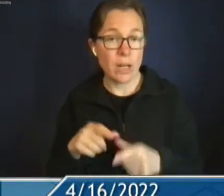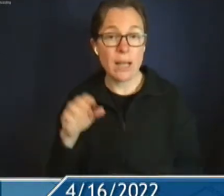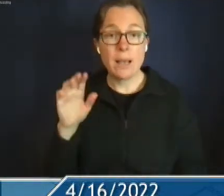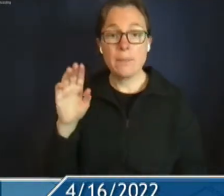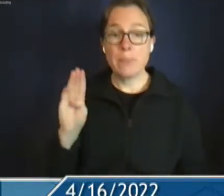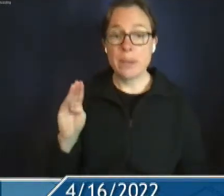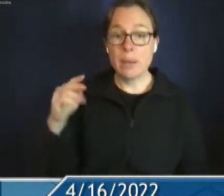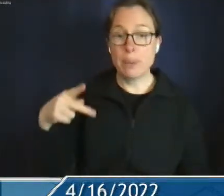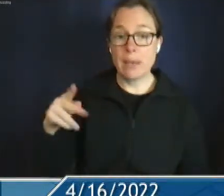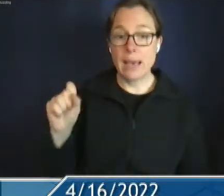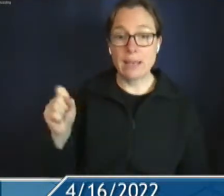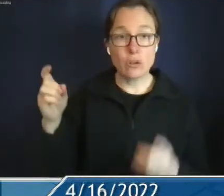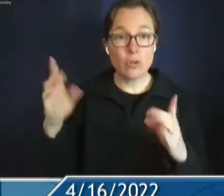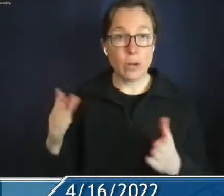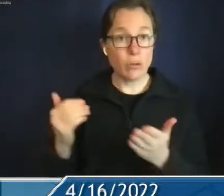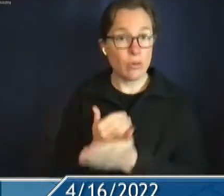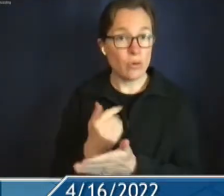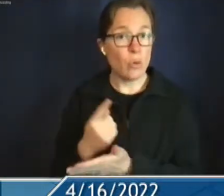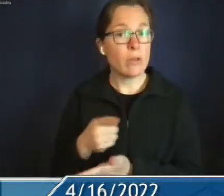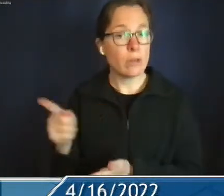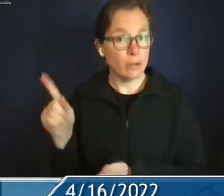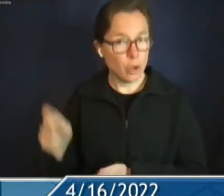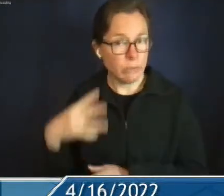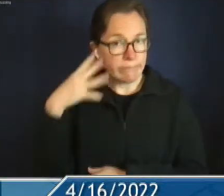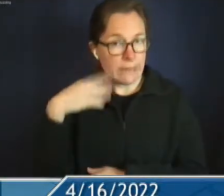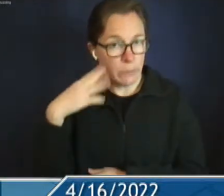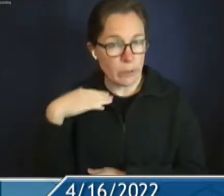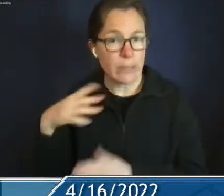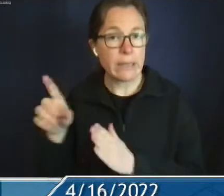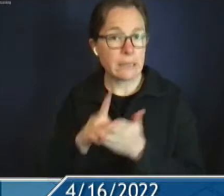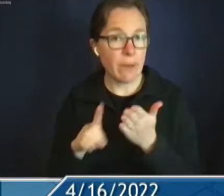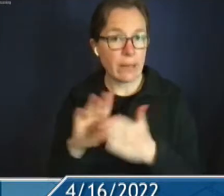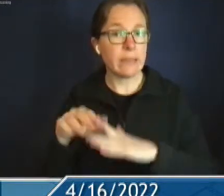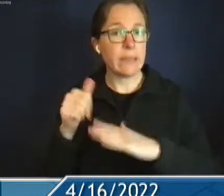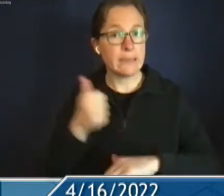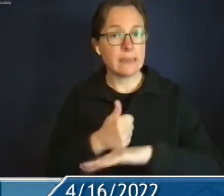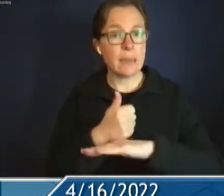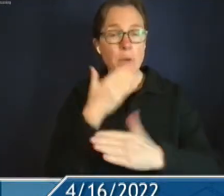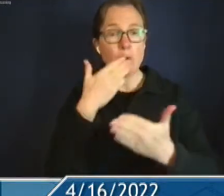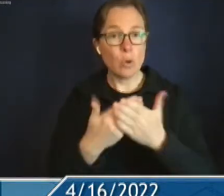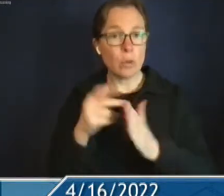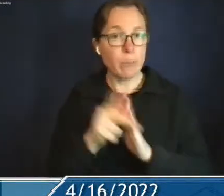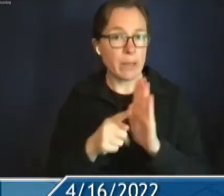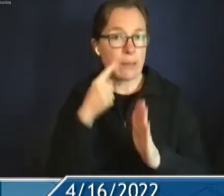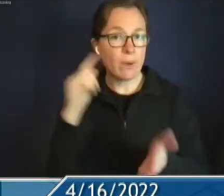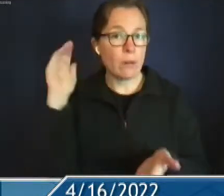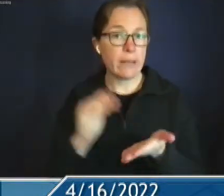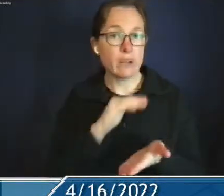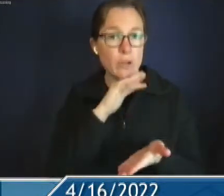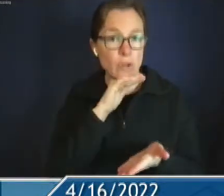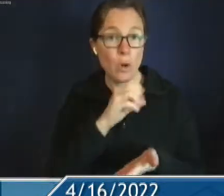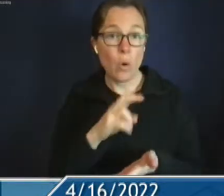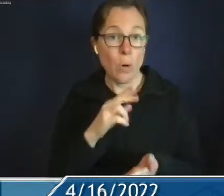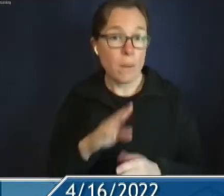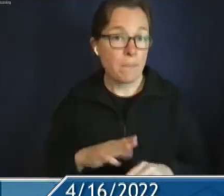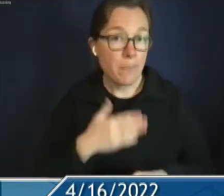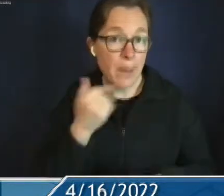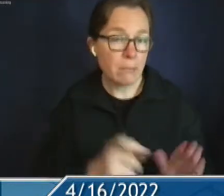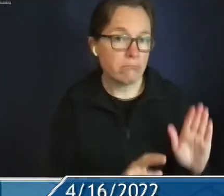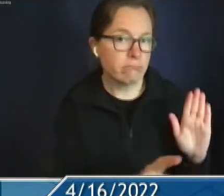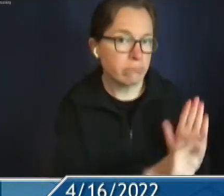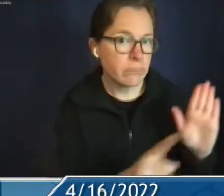director should have experience in designing and implementing successful emission reductions policies, or better yet, create a new department